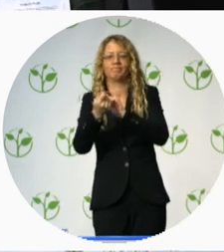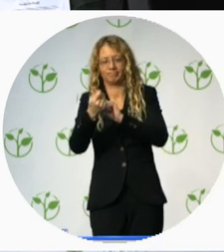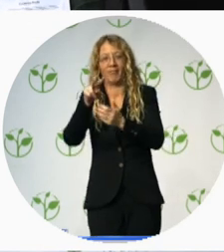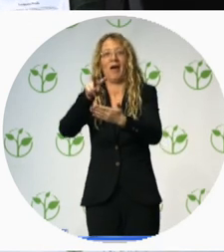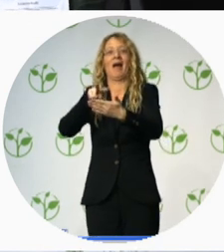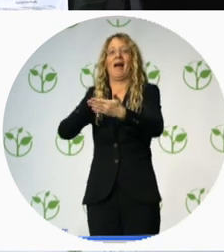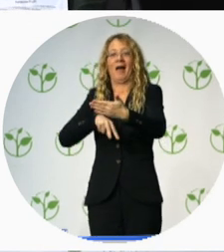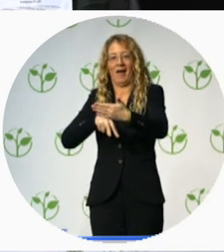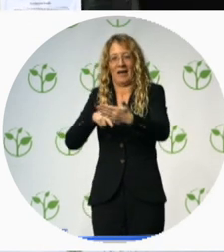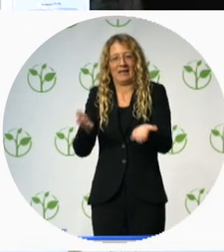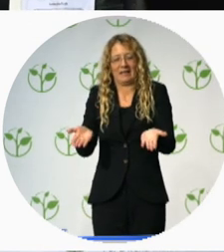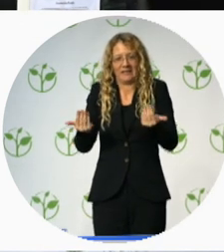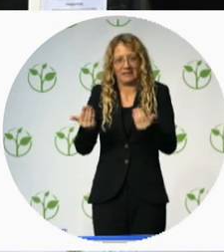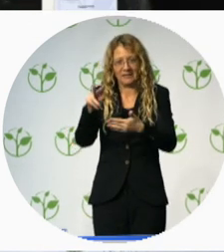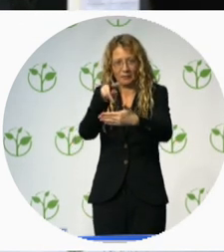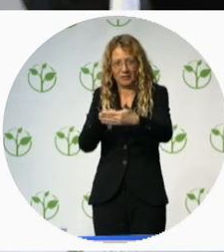Commission.